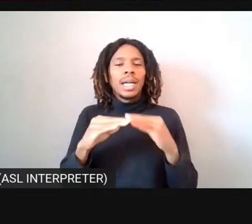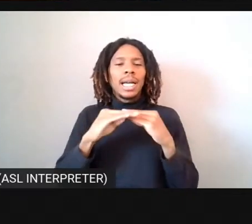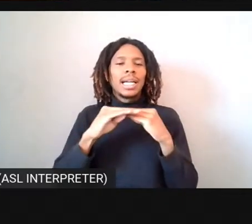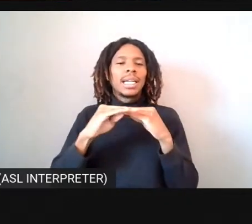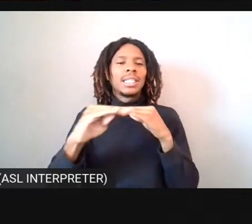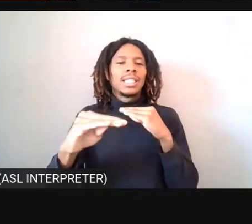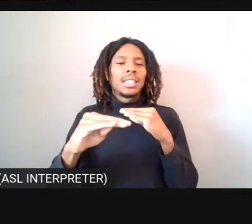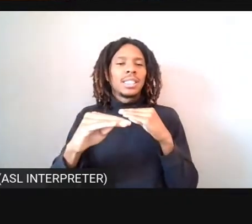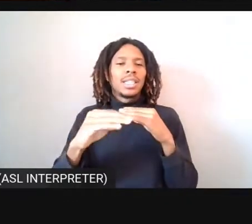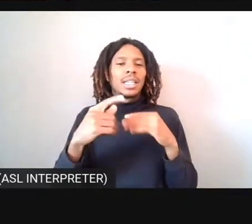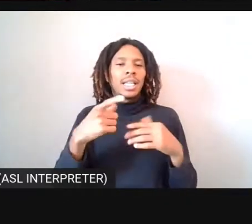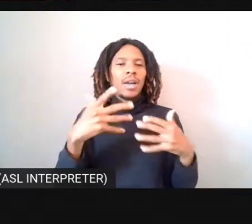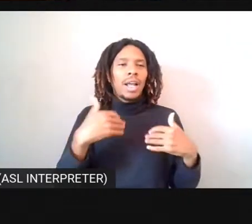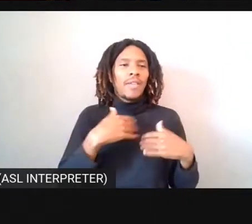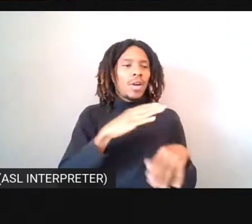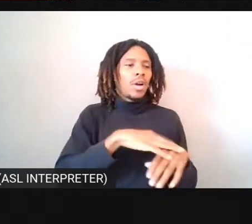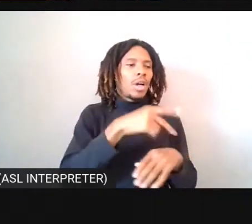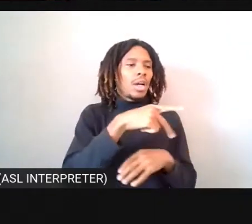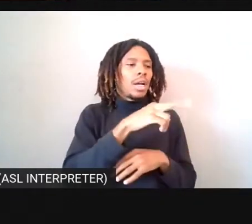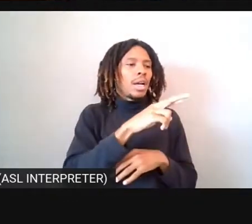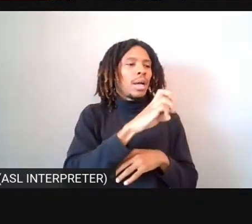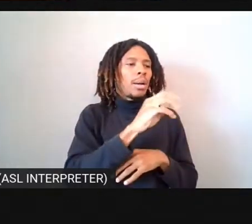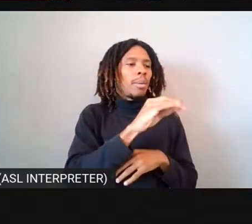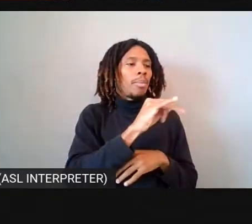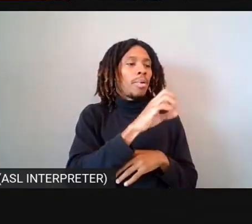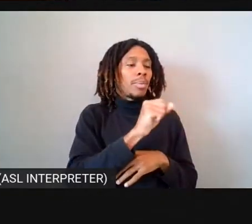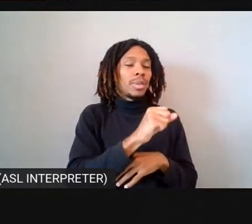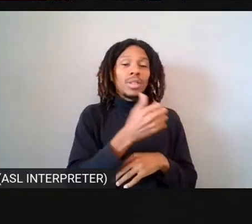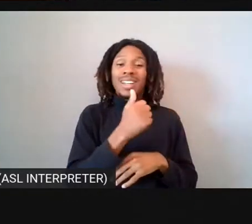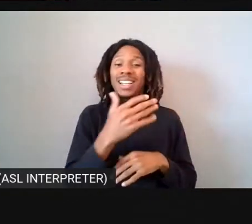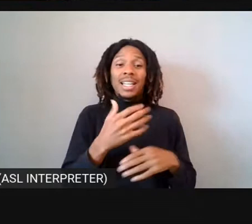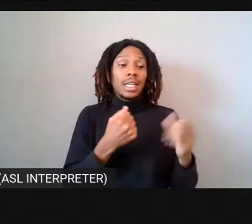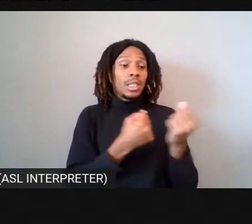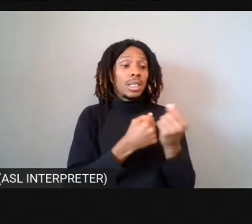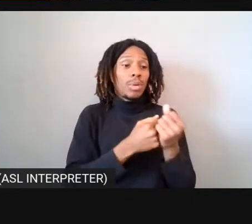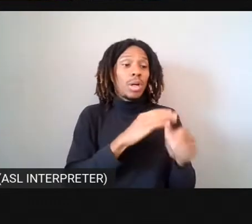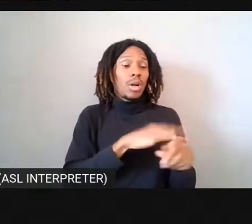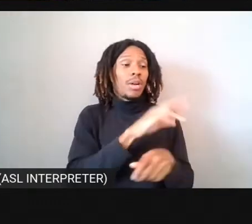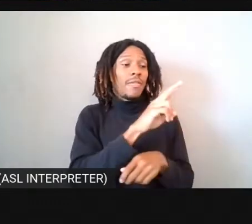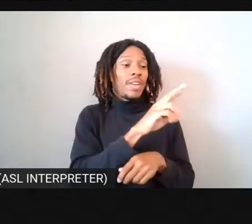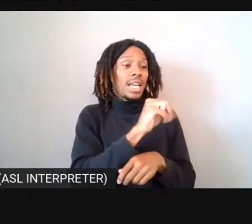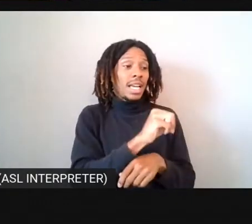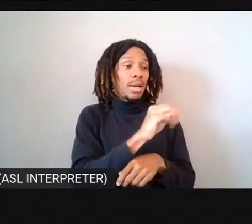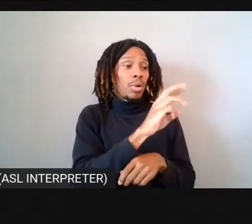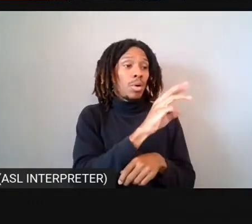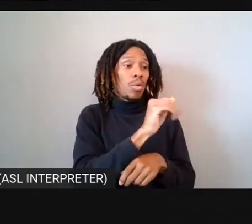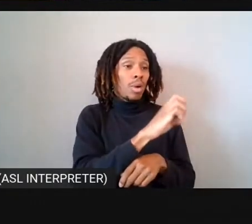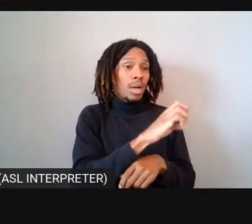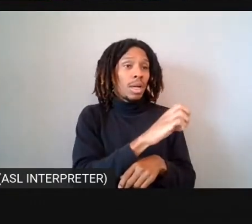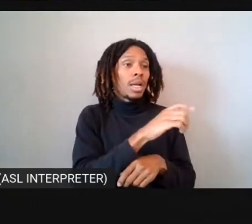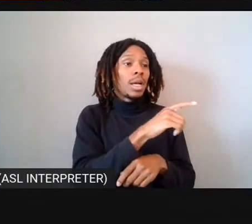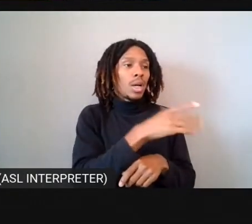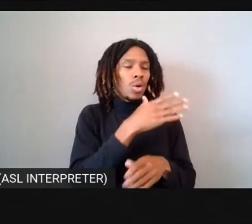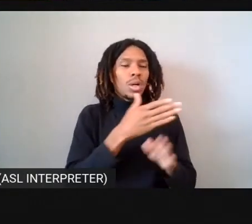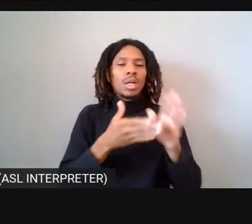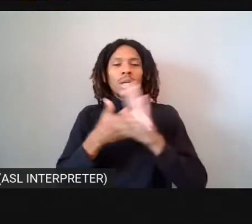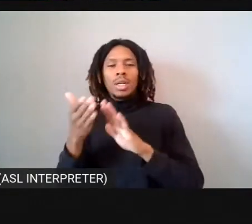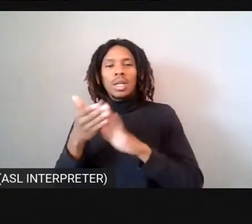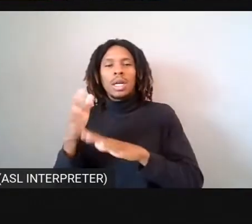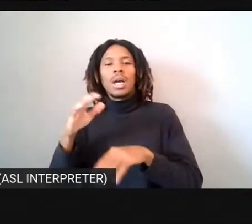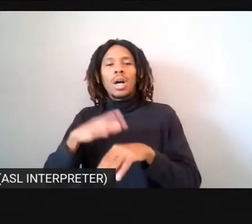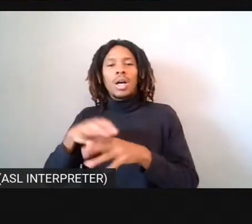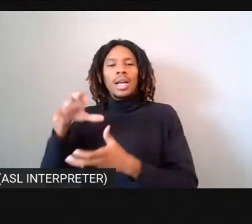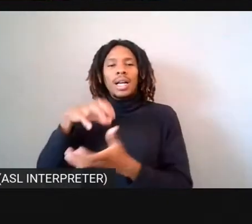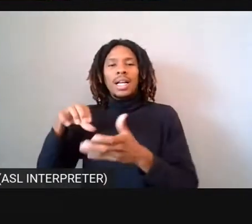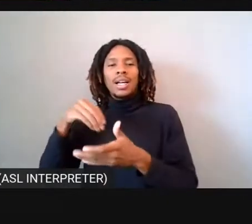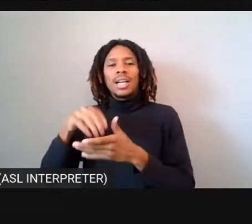on premises. So anything that is supported on VMware on premises today would run on VMware Cloud on AWS in